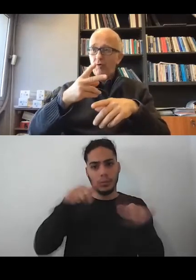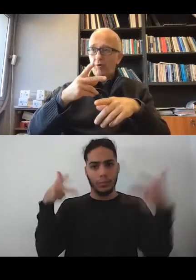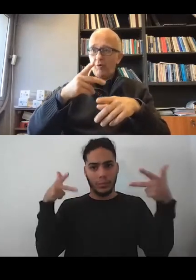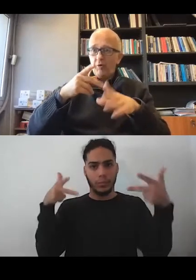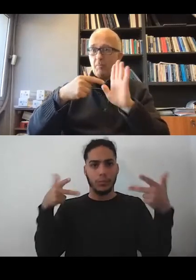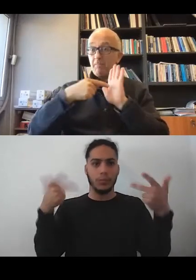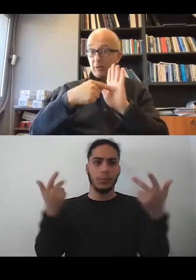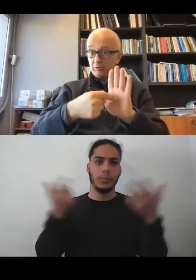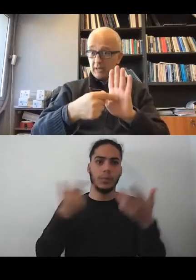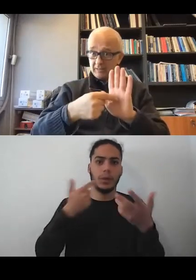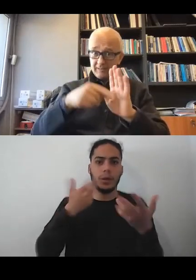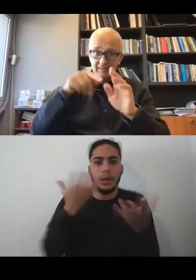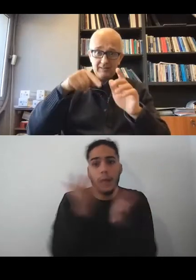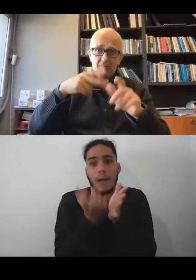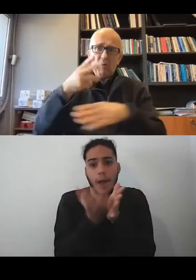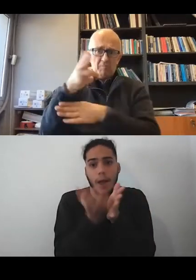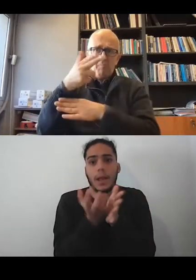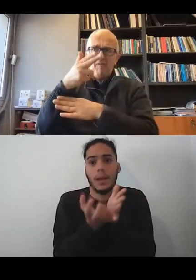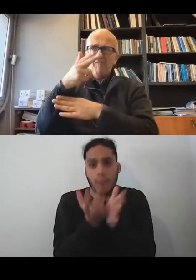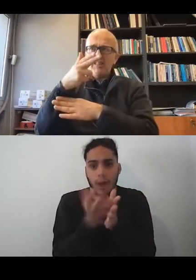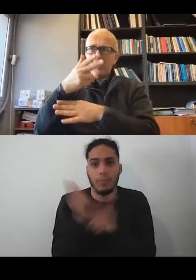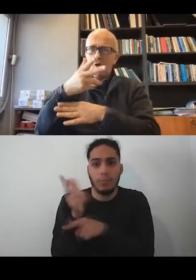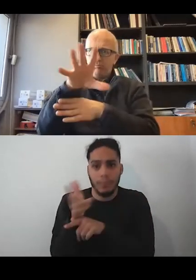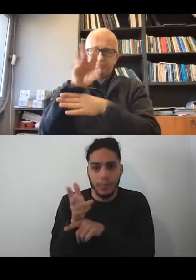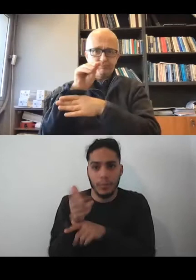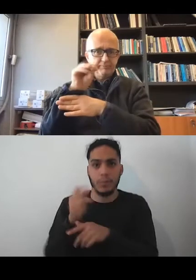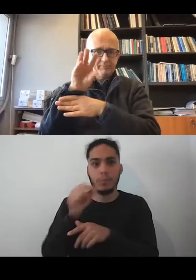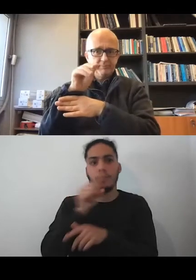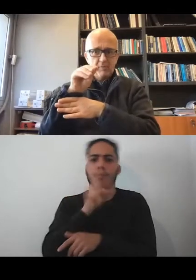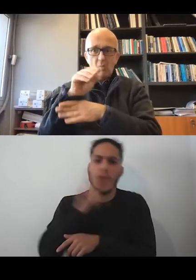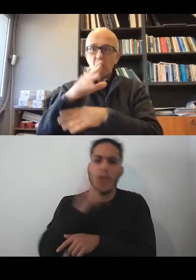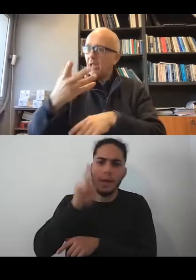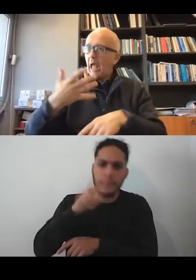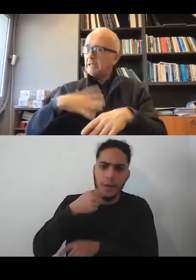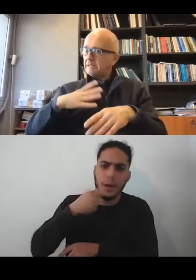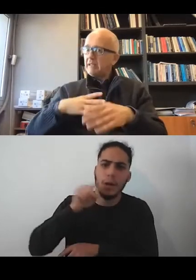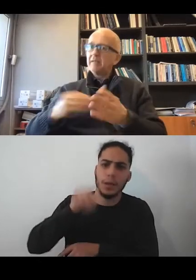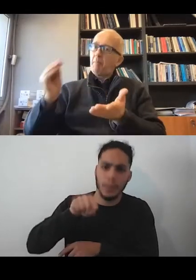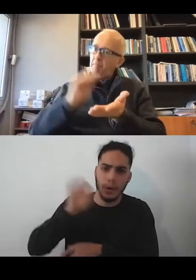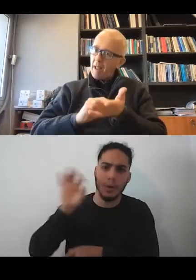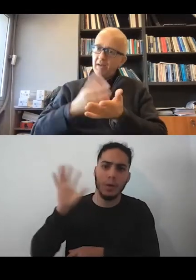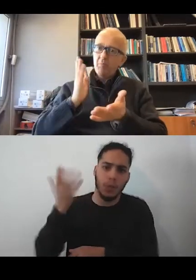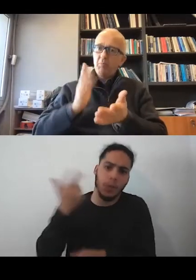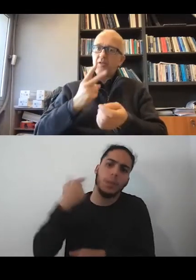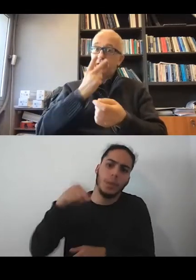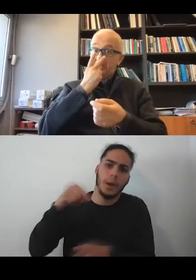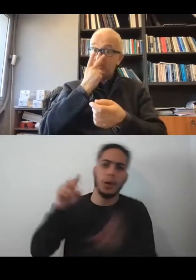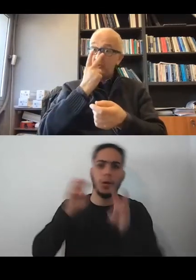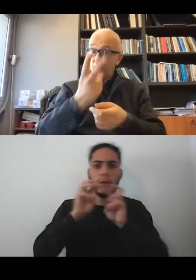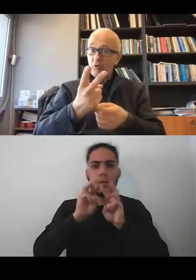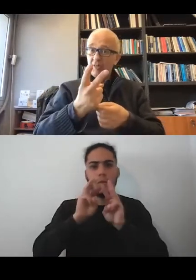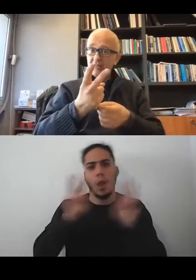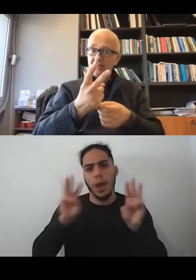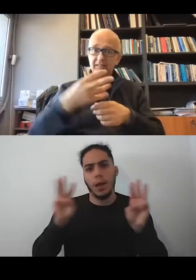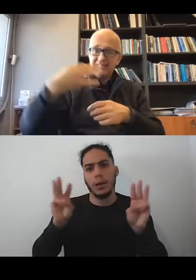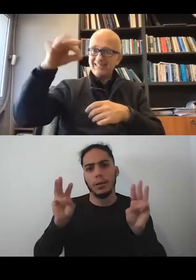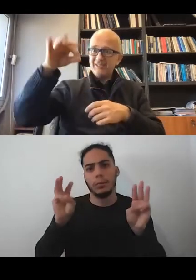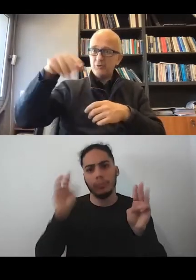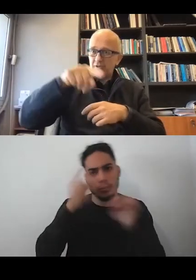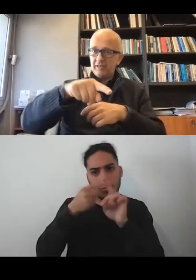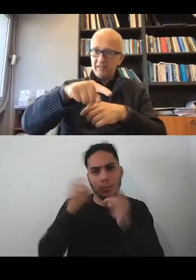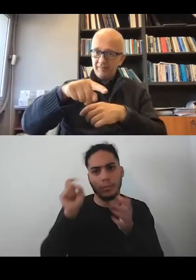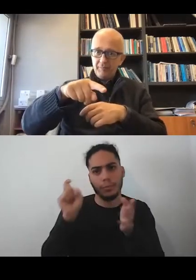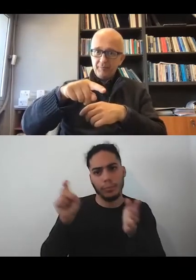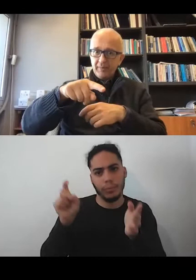again when you have this the link of this meeting.